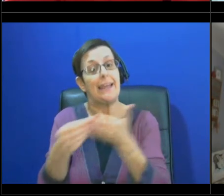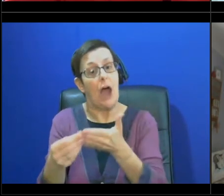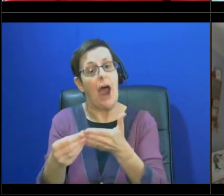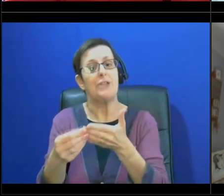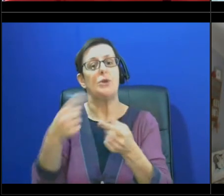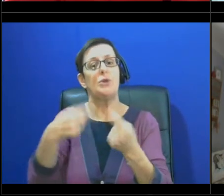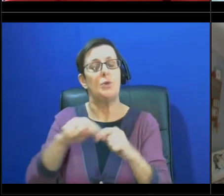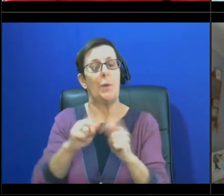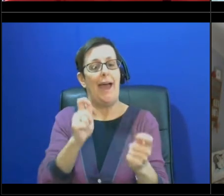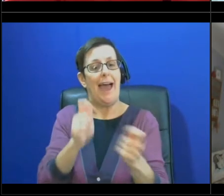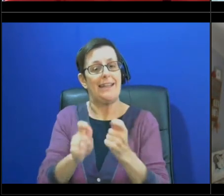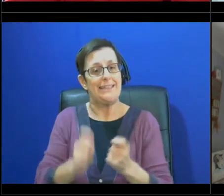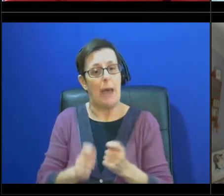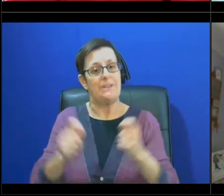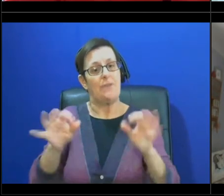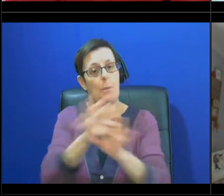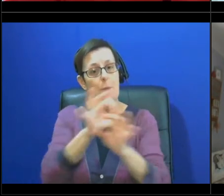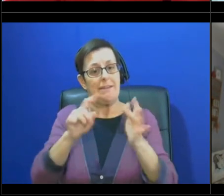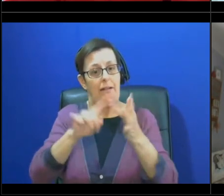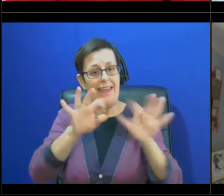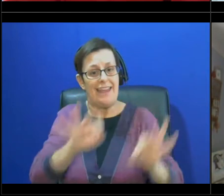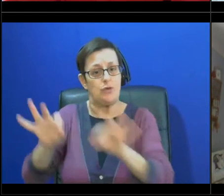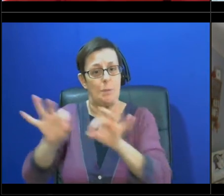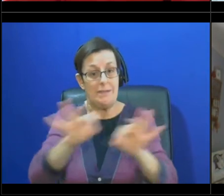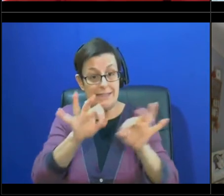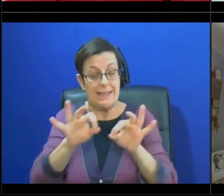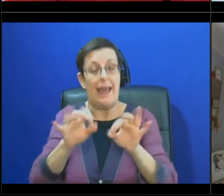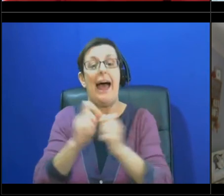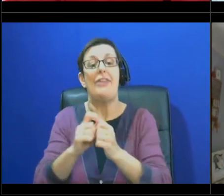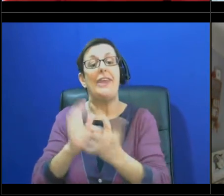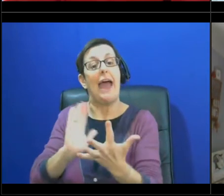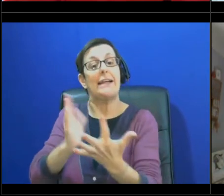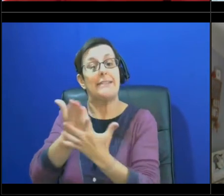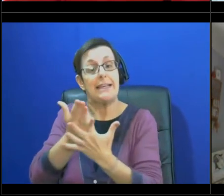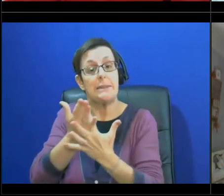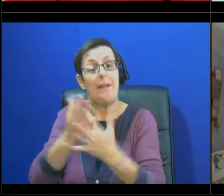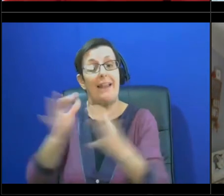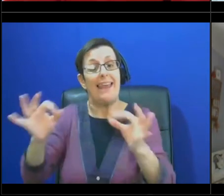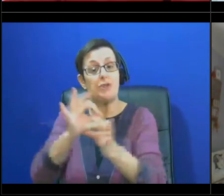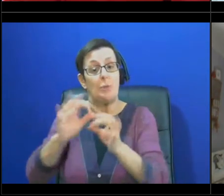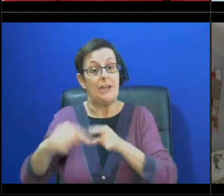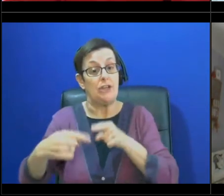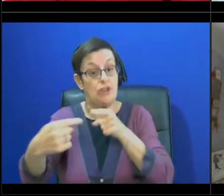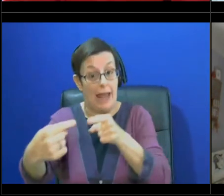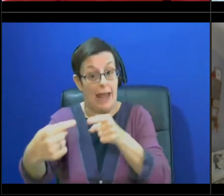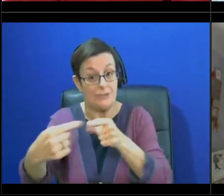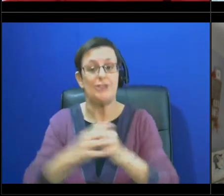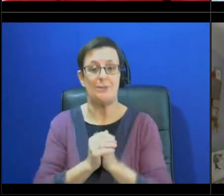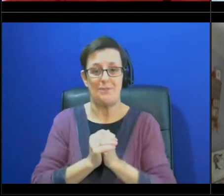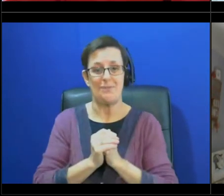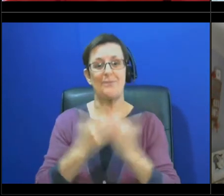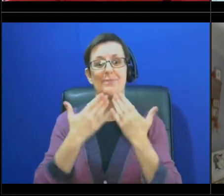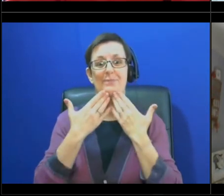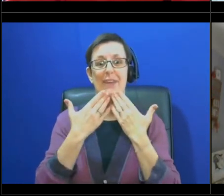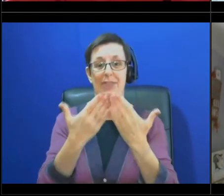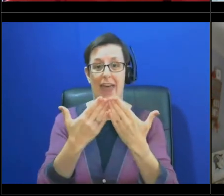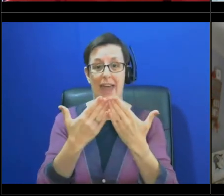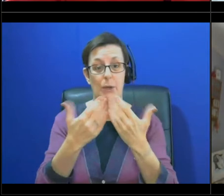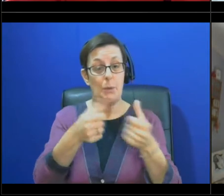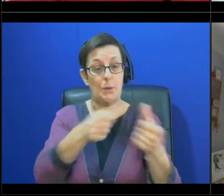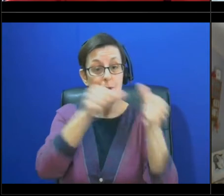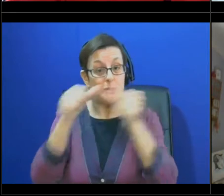and the Accessible Instruments Challenge. Brilliant, thank you very much, Sophie. And then moving on